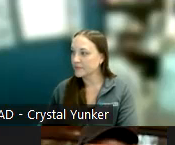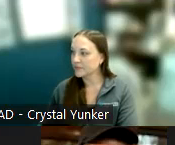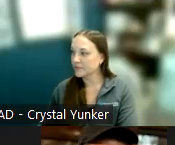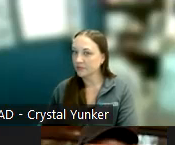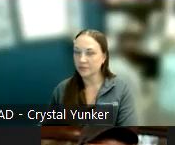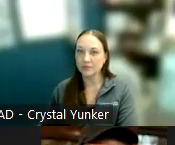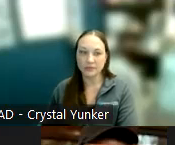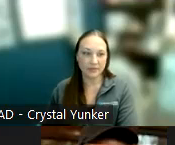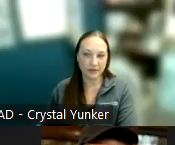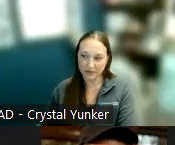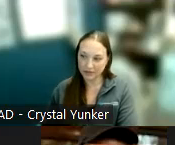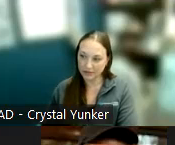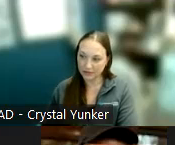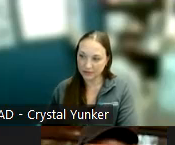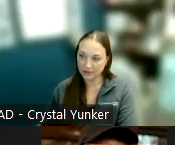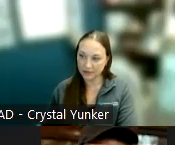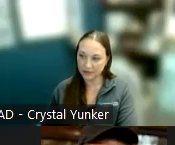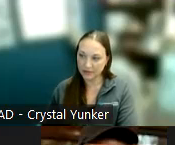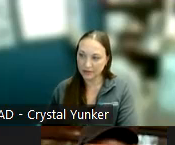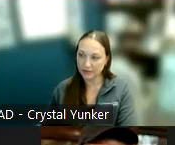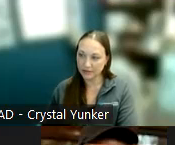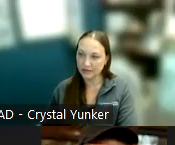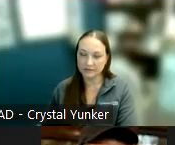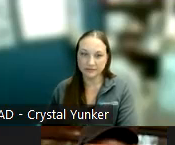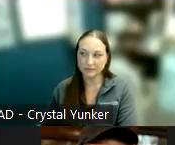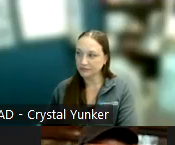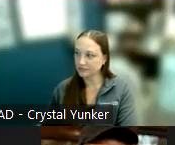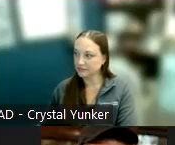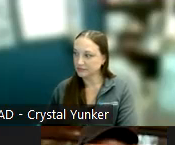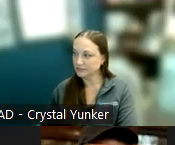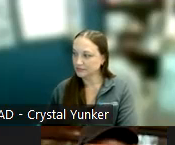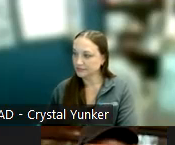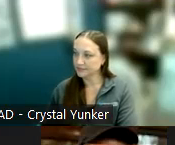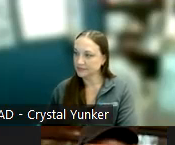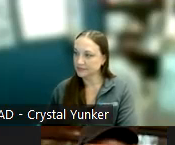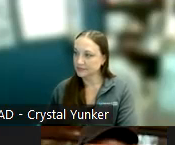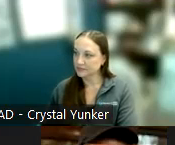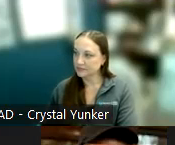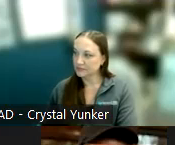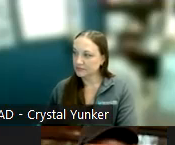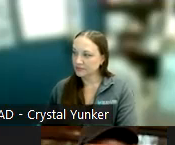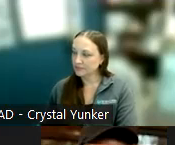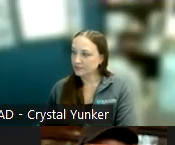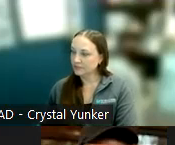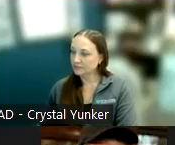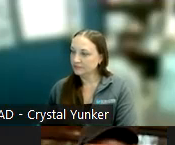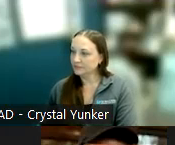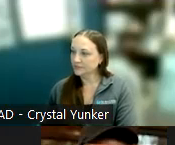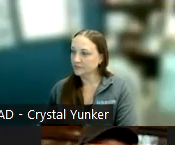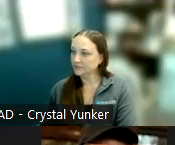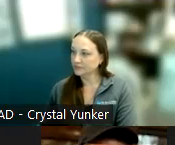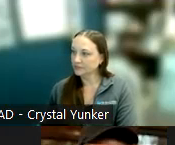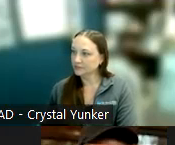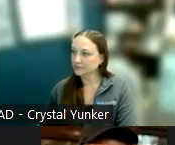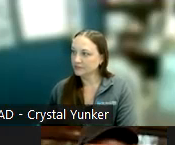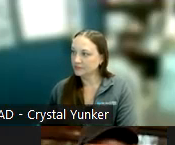Thank you, Debbie, for sharing what's working well. Mary Elizabeth, the breakout room sessions were good. Maybe